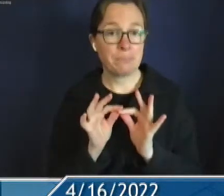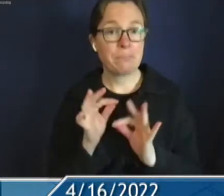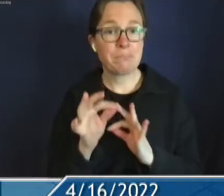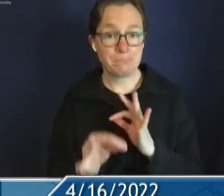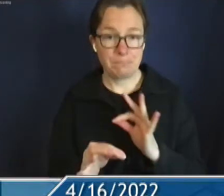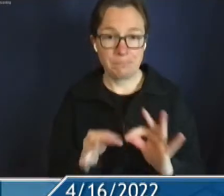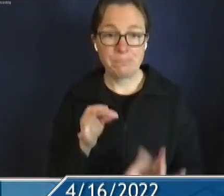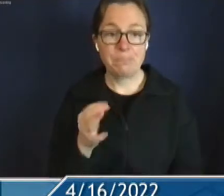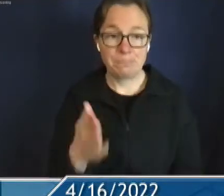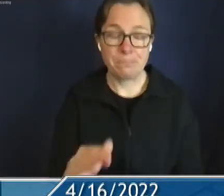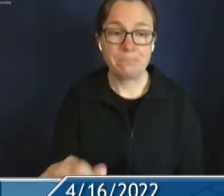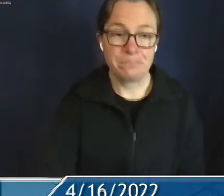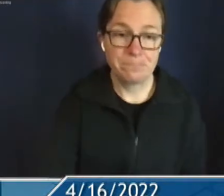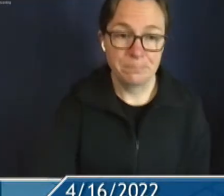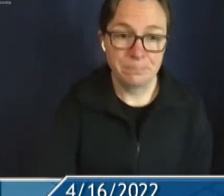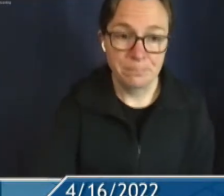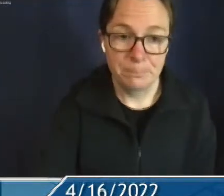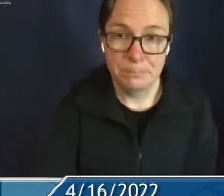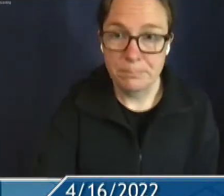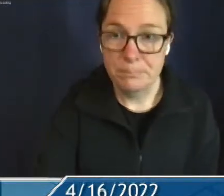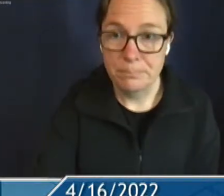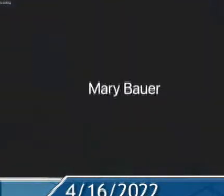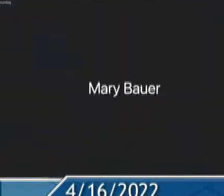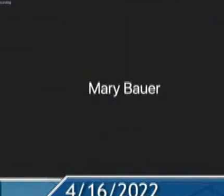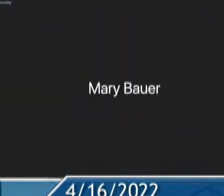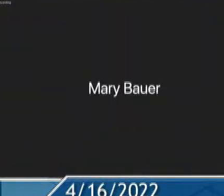Thank you. Next, we'll hear from Commissioner Hardesty.